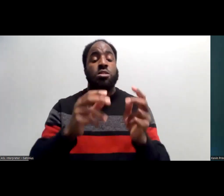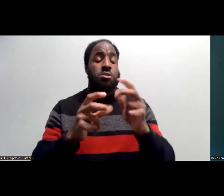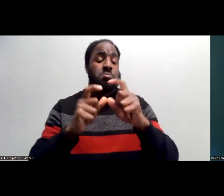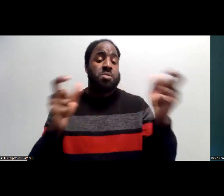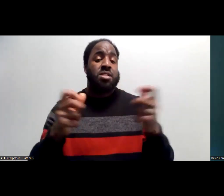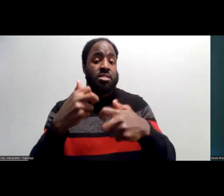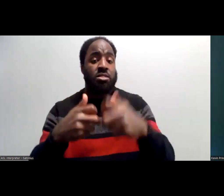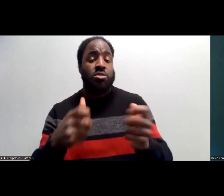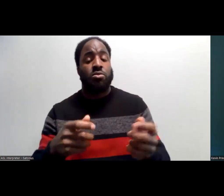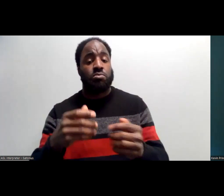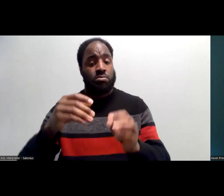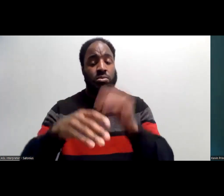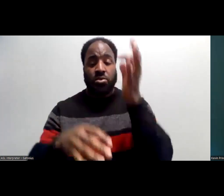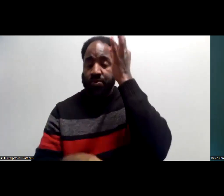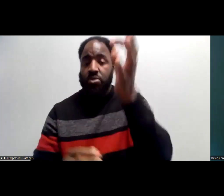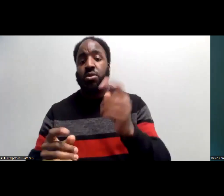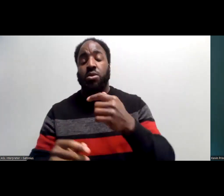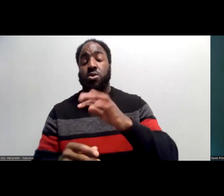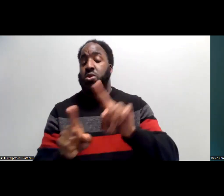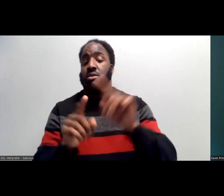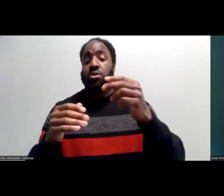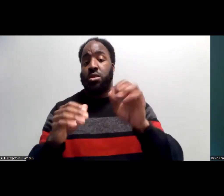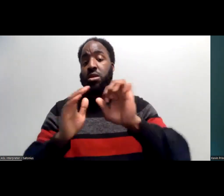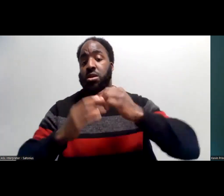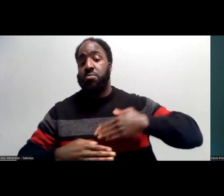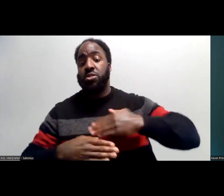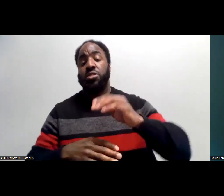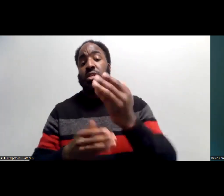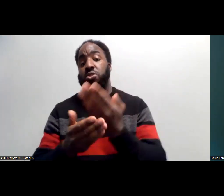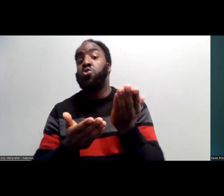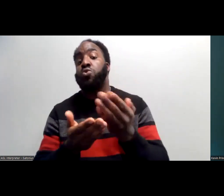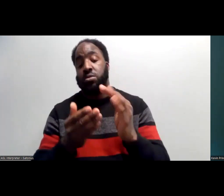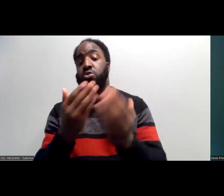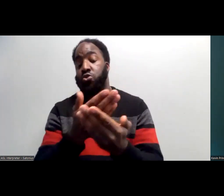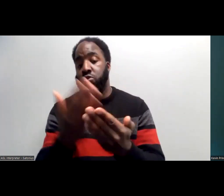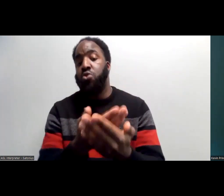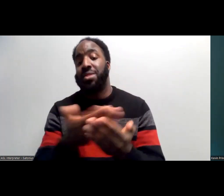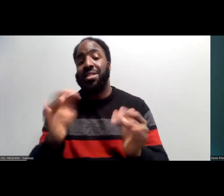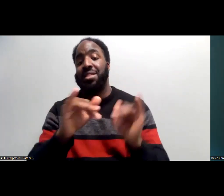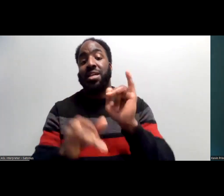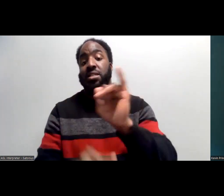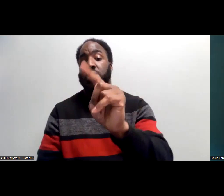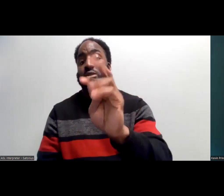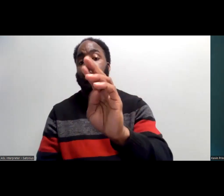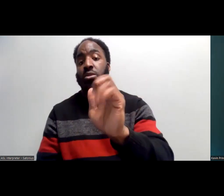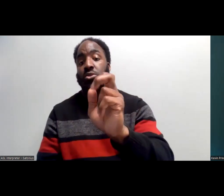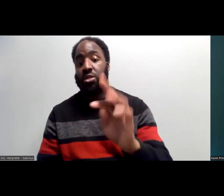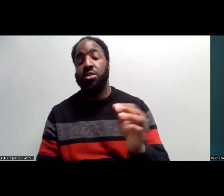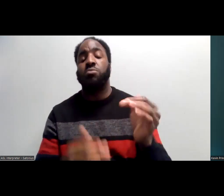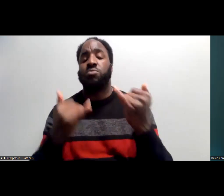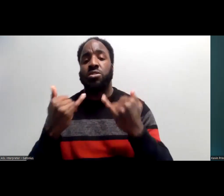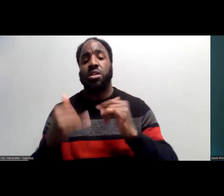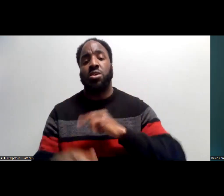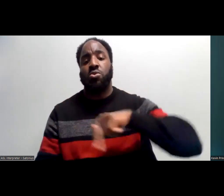on. And then we appreciate new things like the tracker is super helpful. So thank you for that. Today we are going to